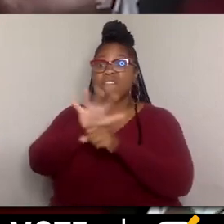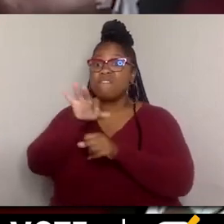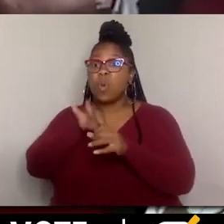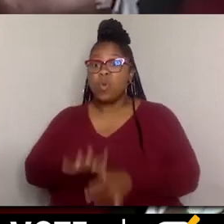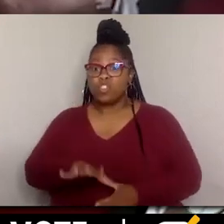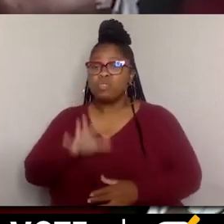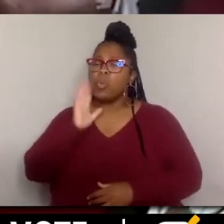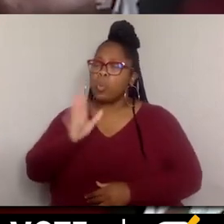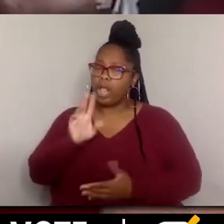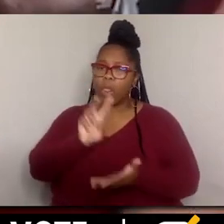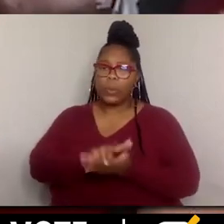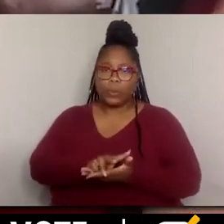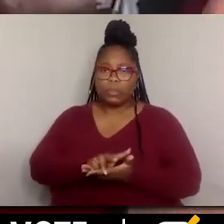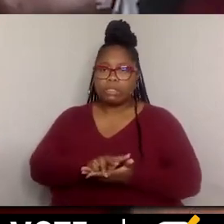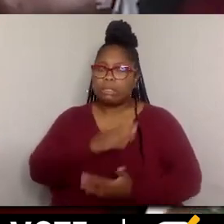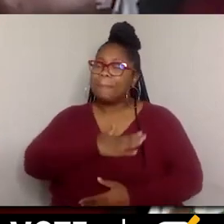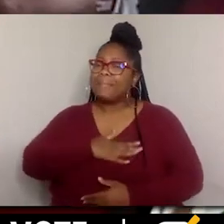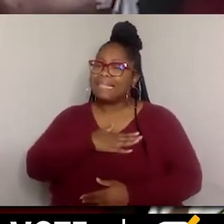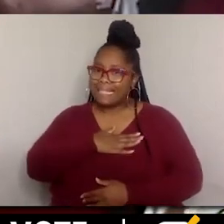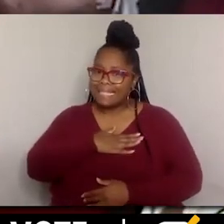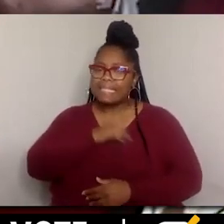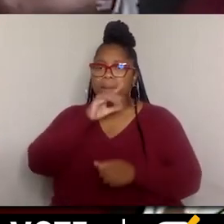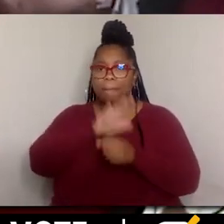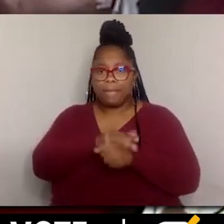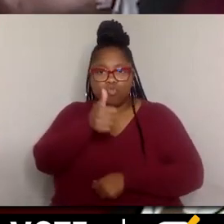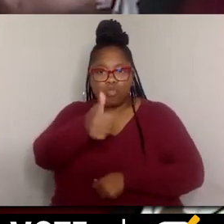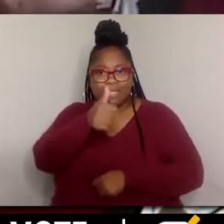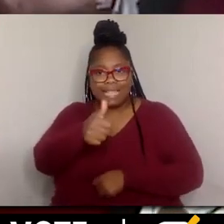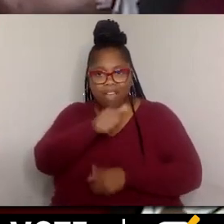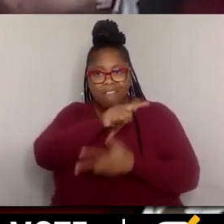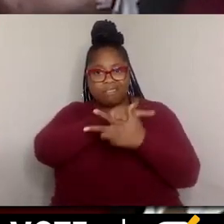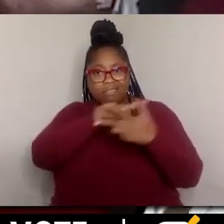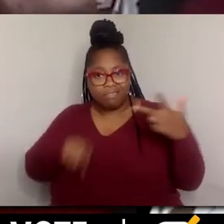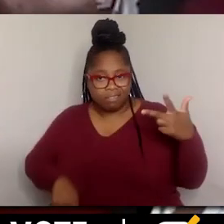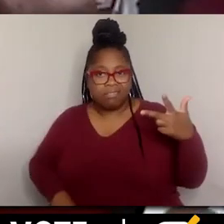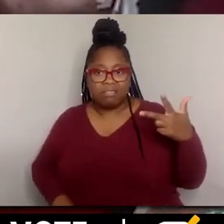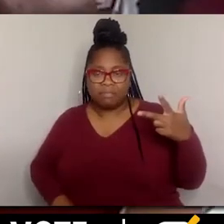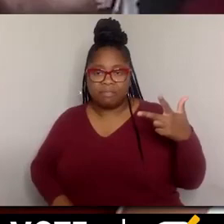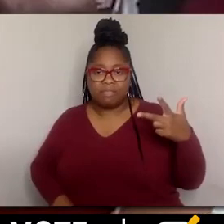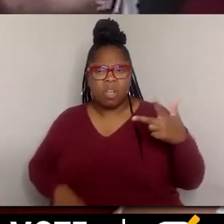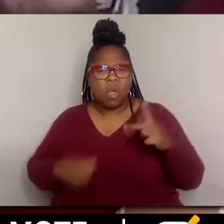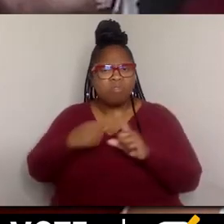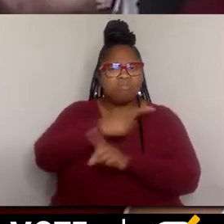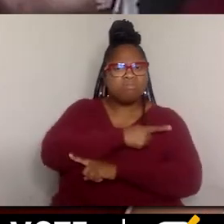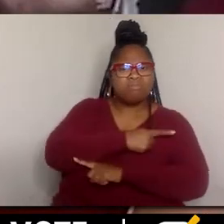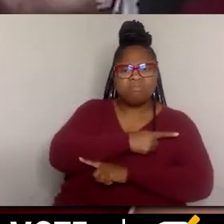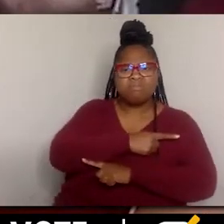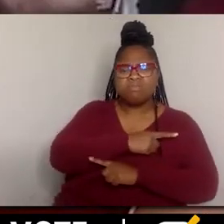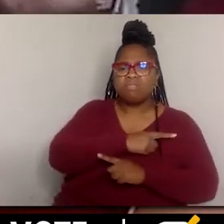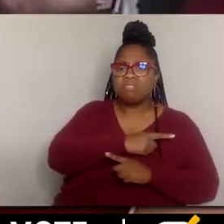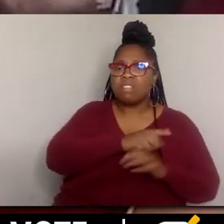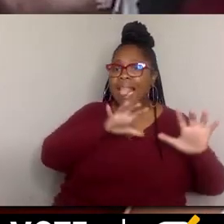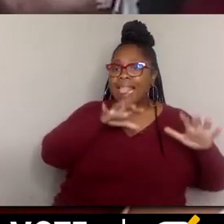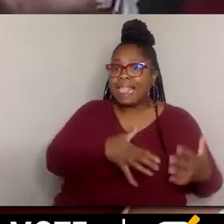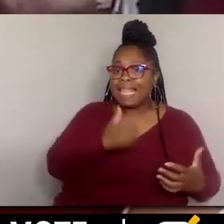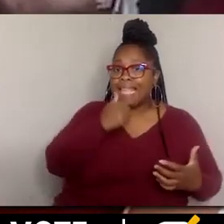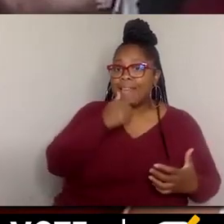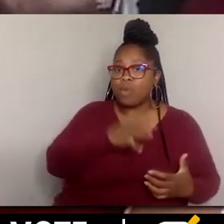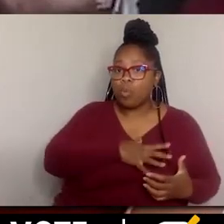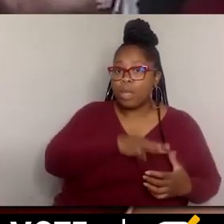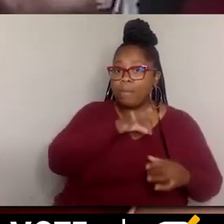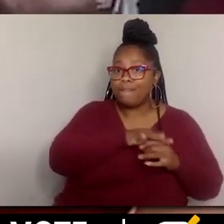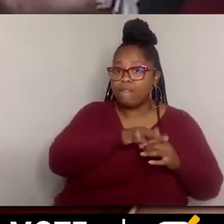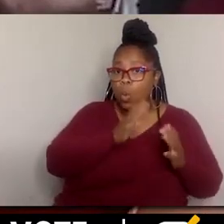today to those three actions. And by the way, the League of Women Voters